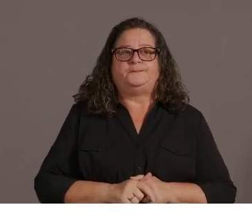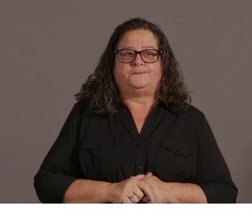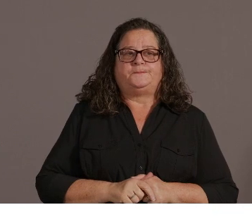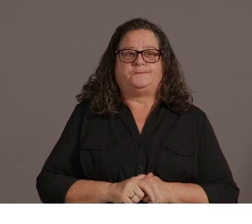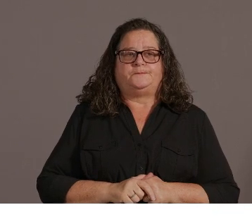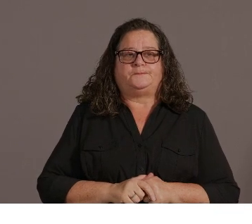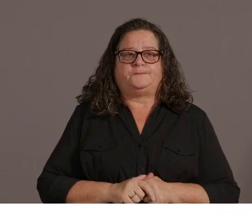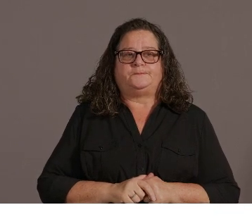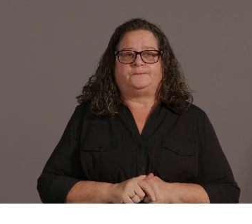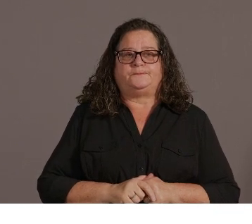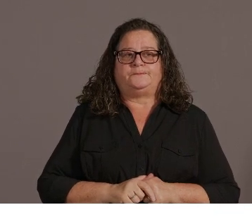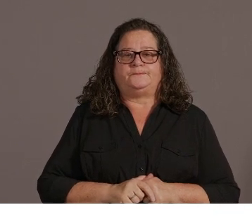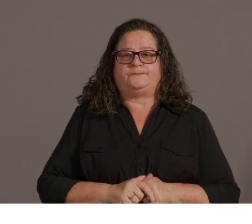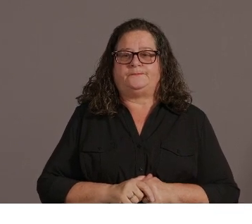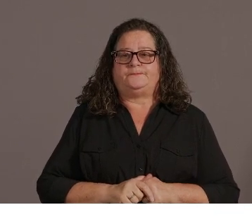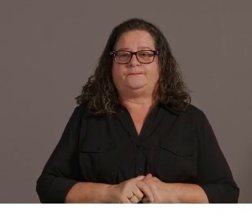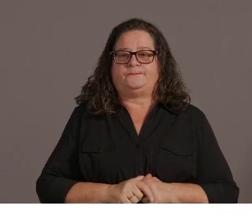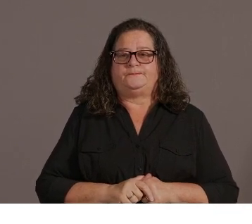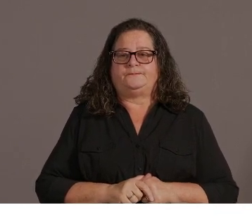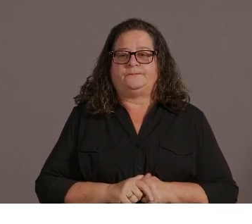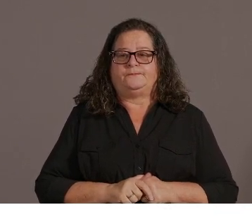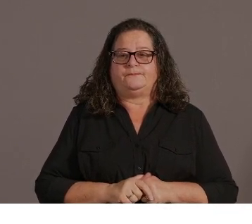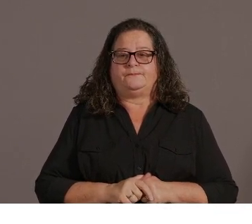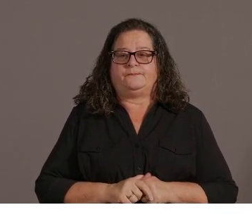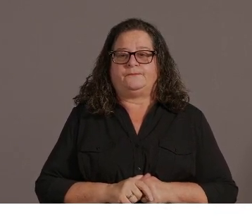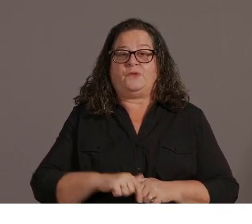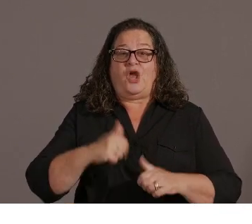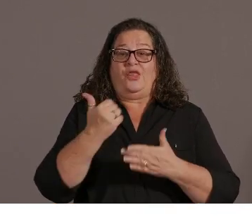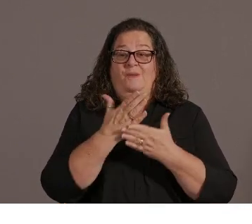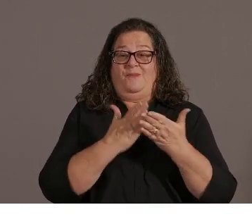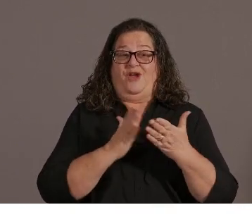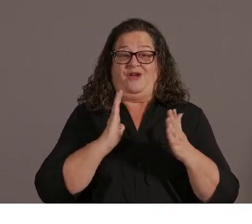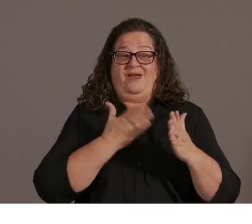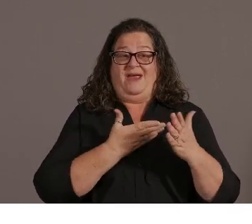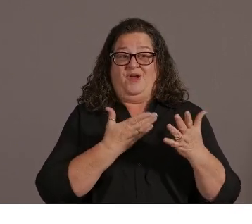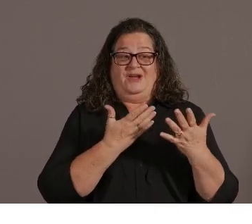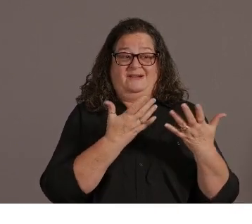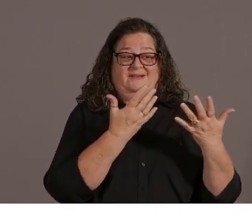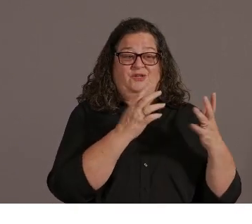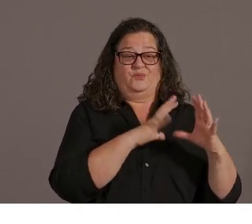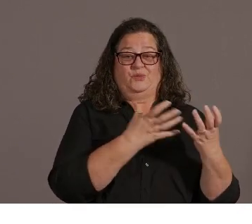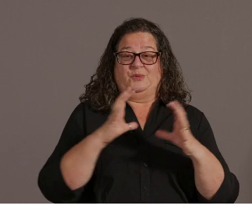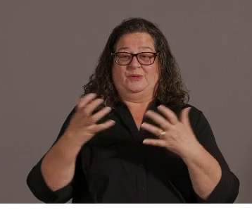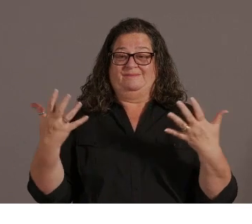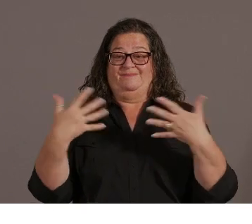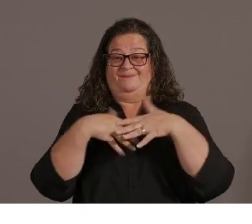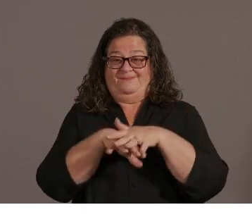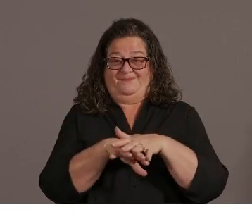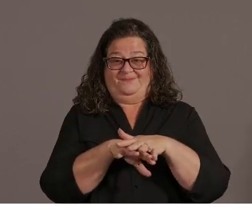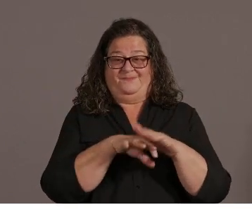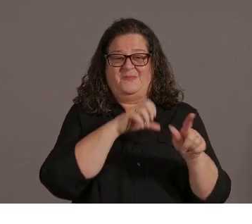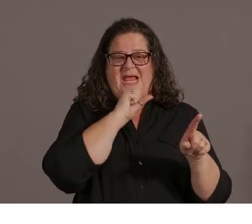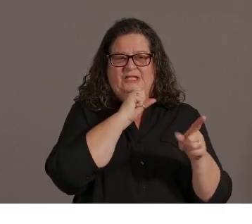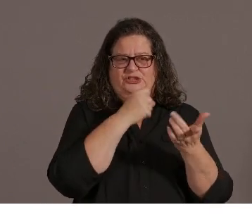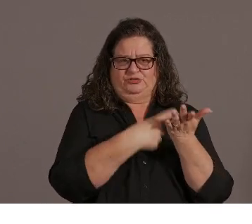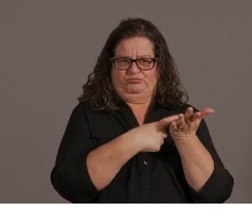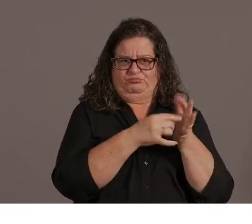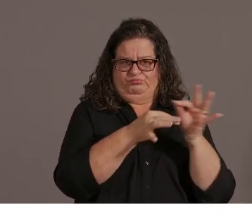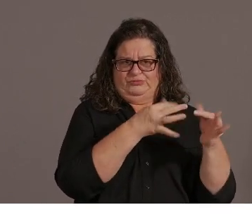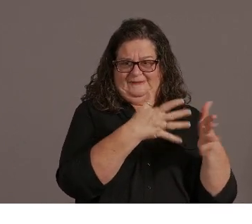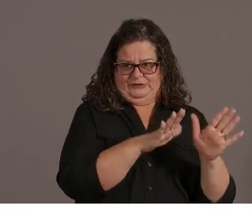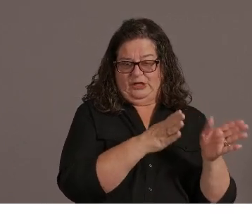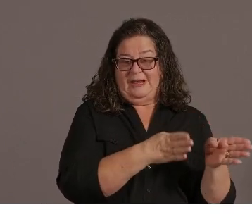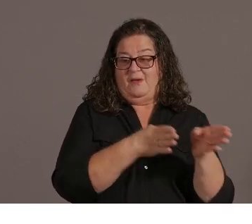The other part of our hybrid prioritization is our frontline essential workers. So again, prioritizing